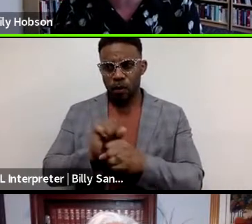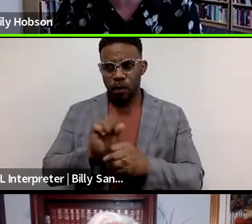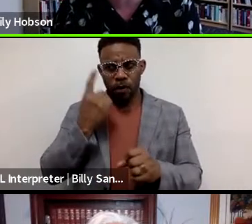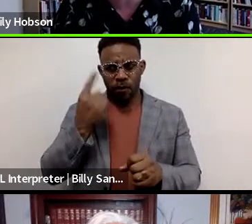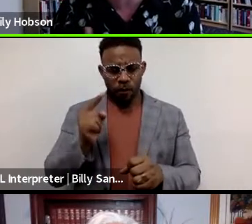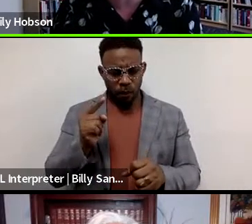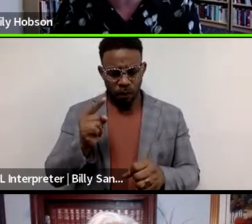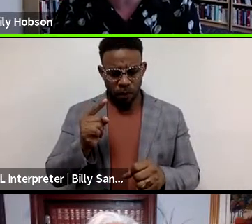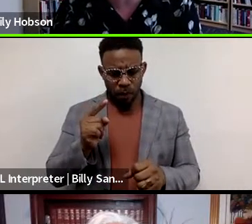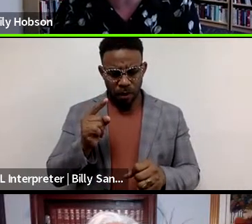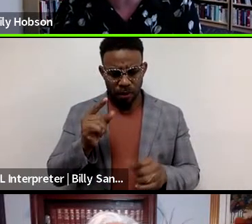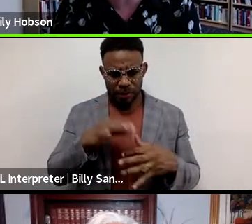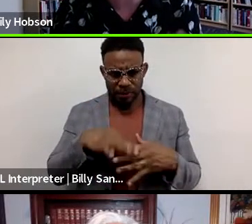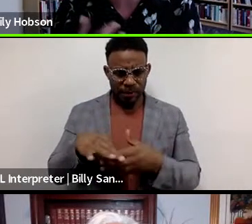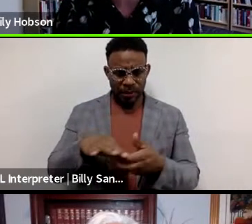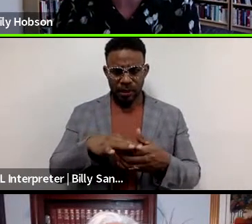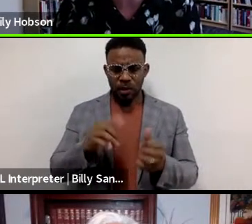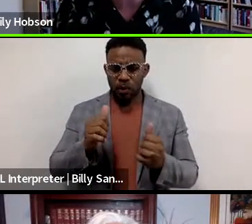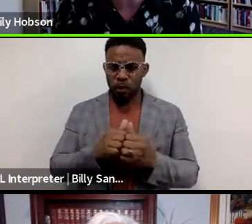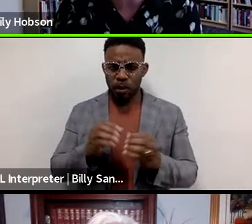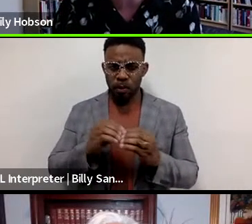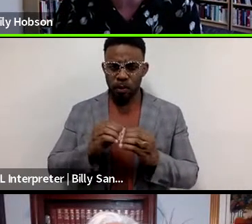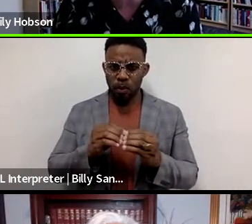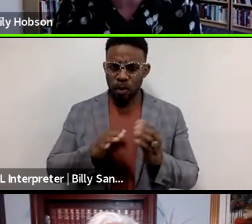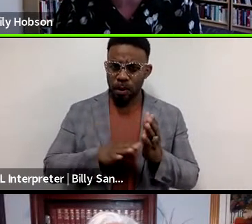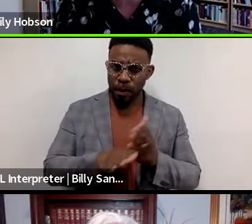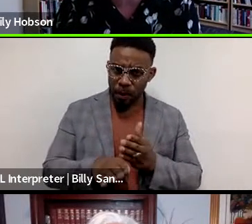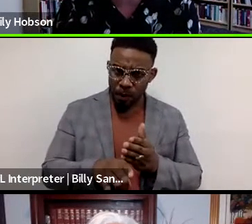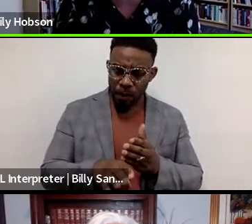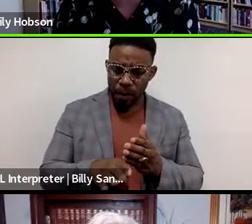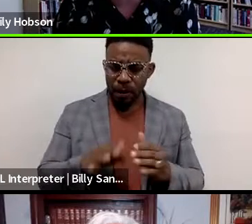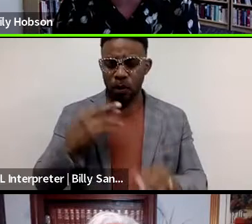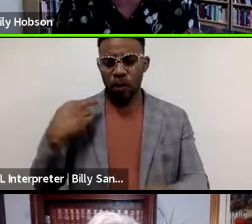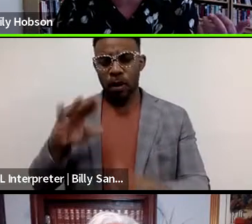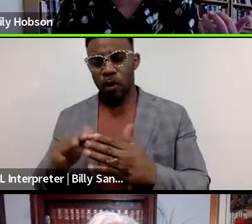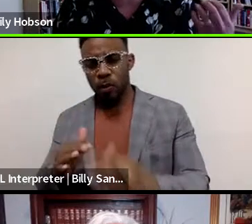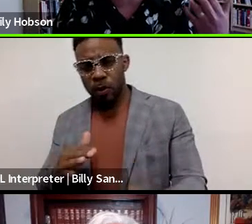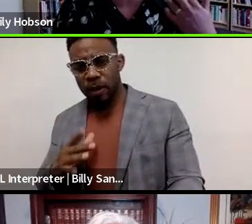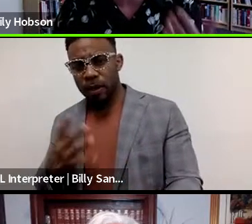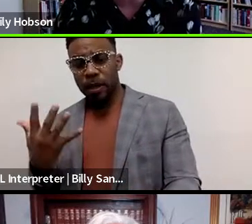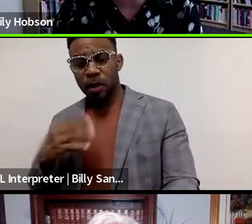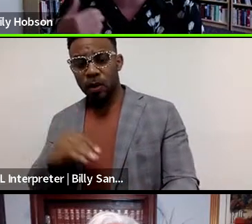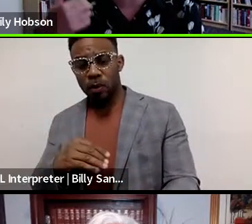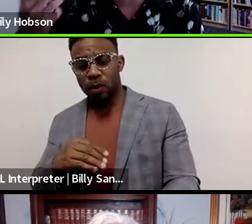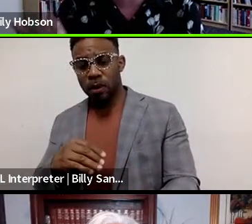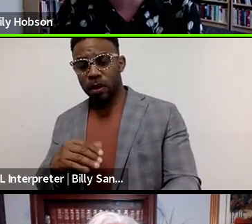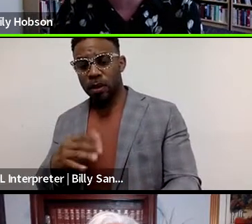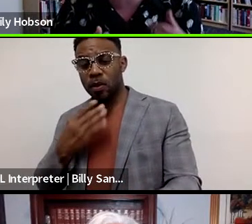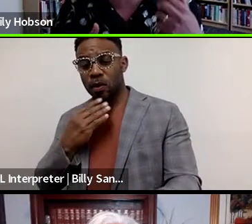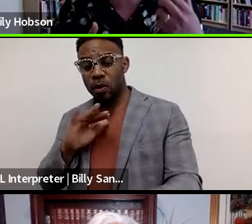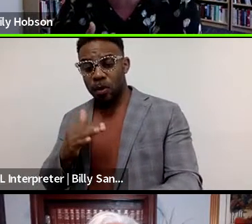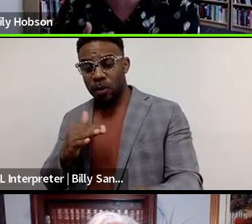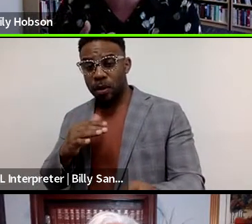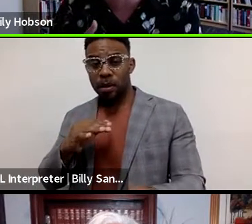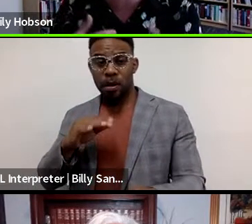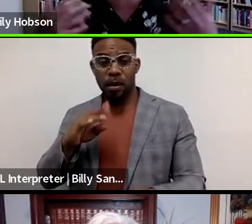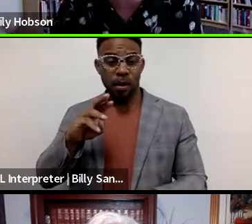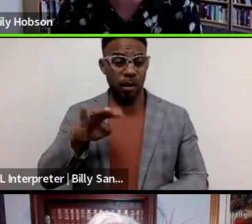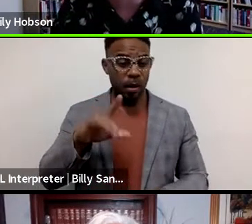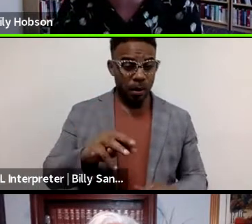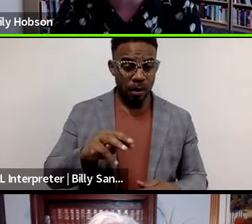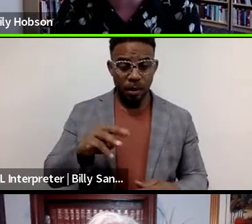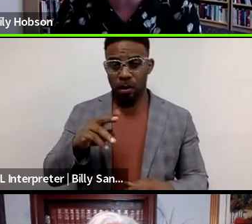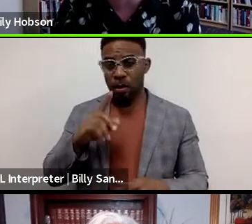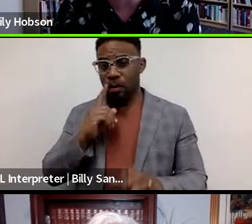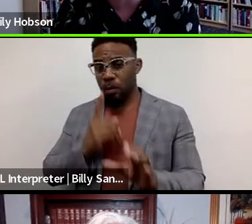for solidarity with more minoritized religious communities, including Jewish communities, Muslim communities, Buddhist